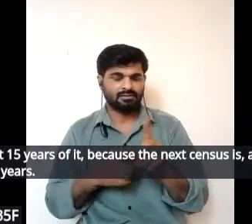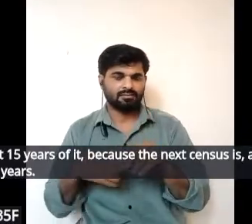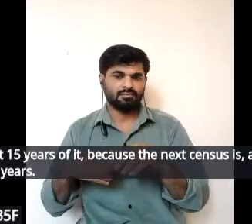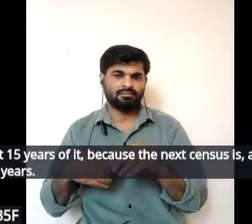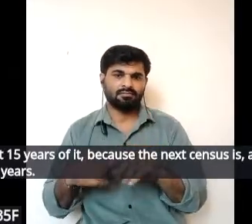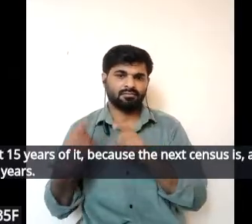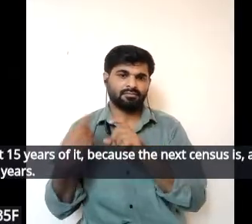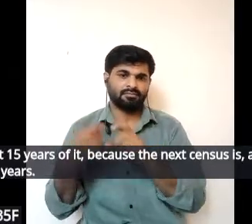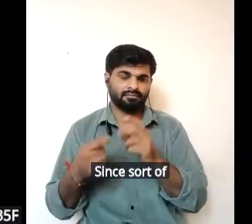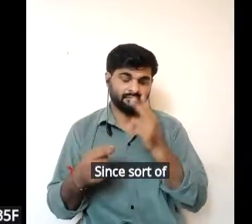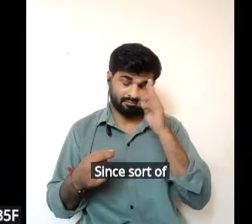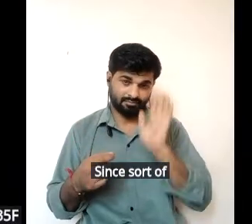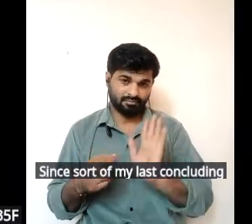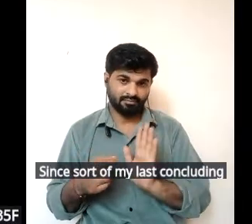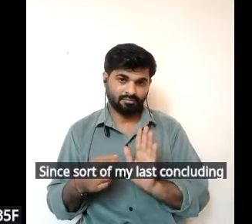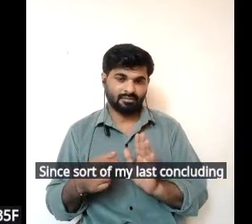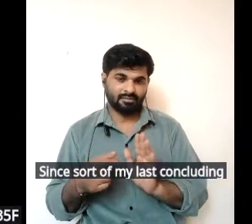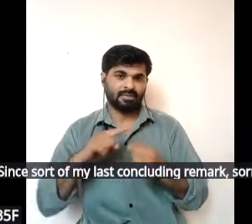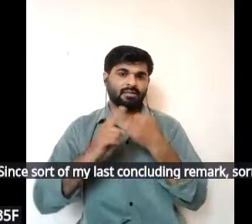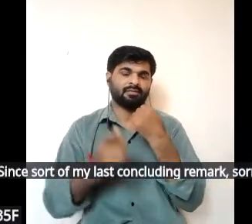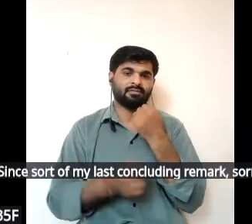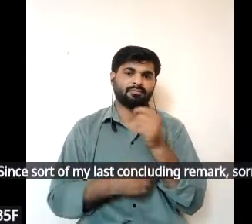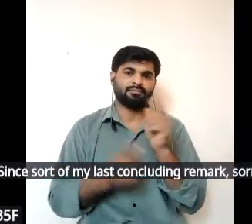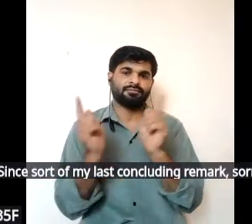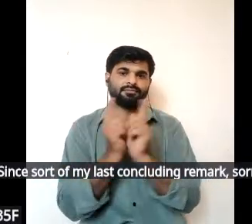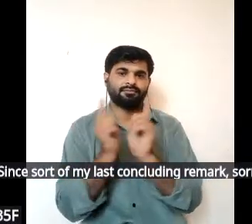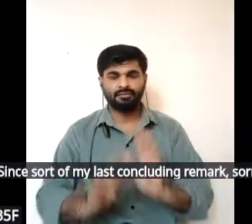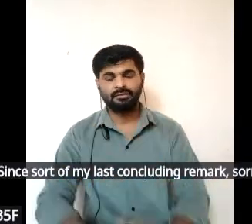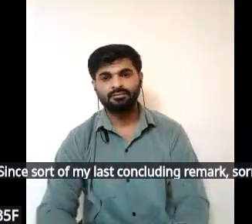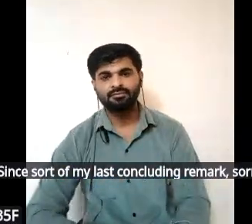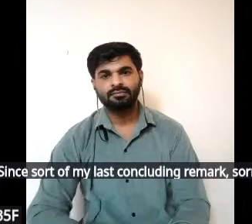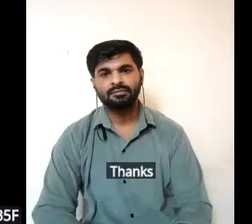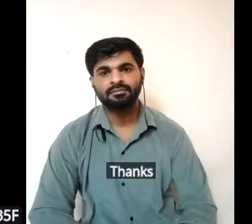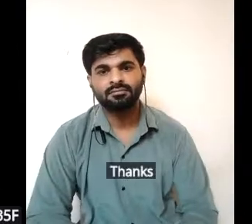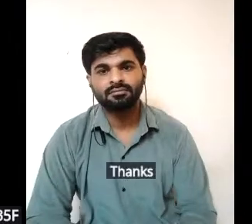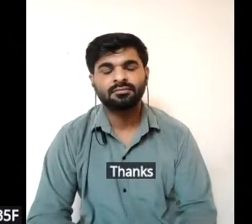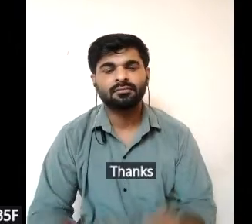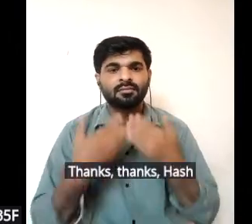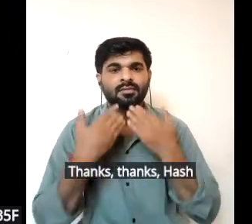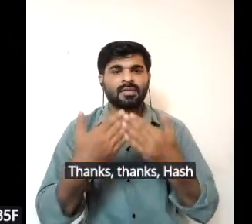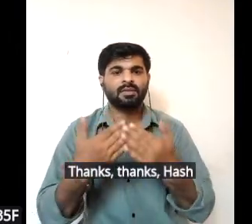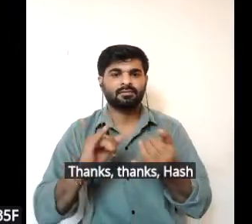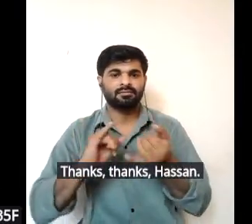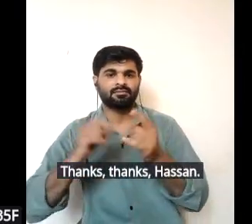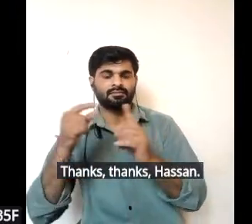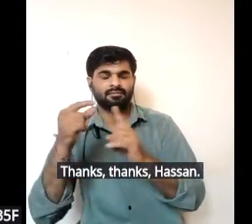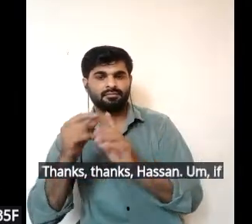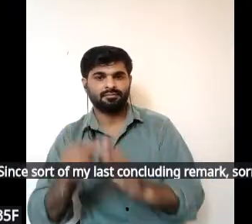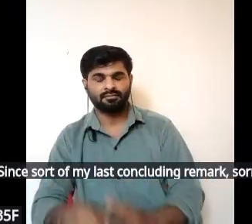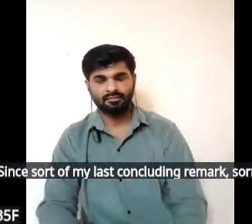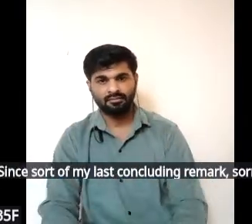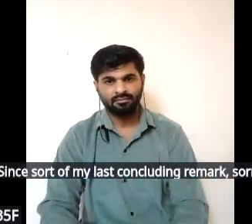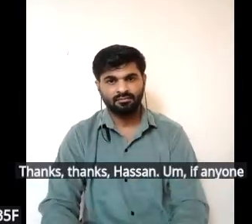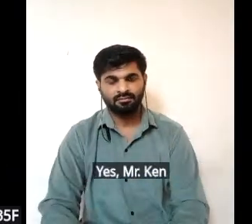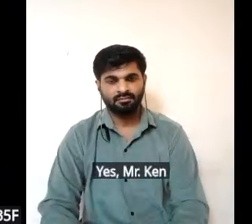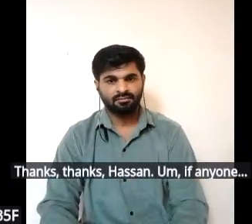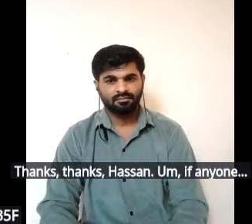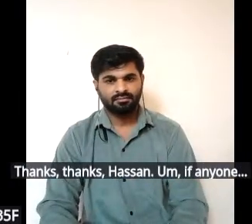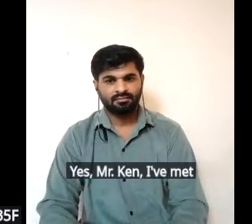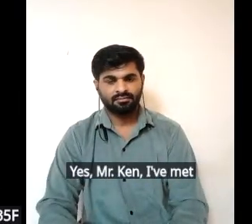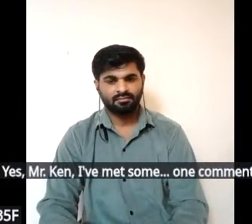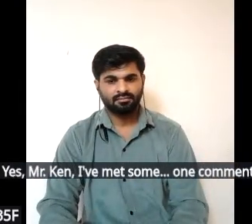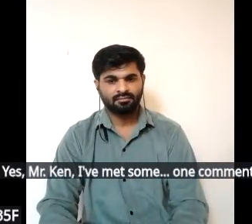sort of my last concluding remark. Sorry. Thanks, Shashank. If Mr. anyone, Can I make one